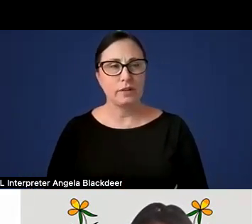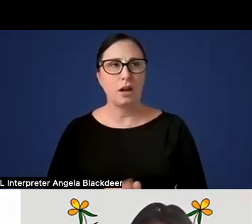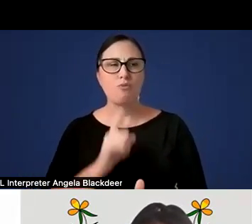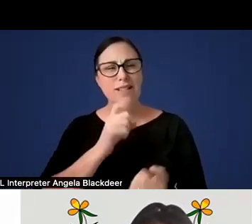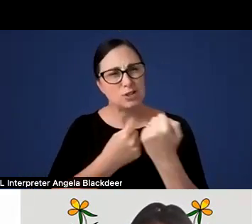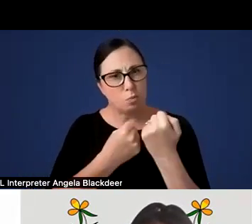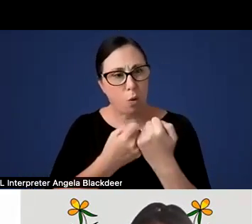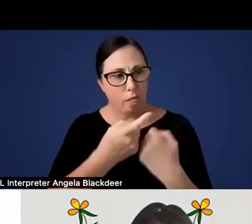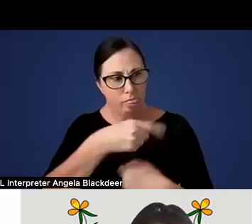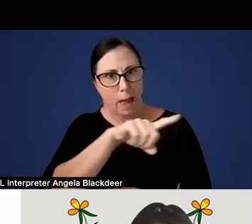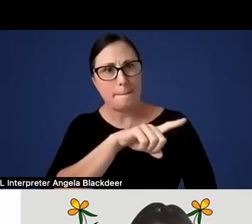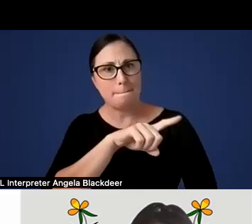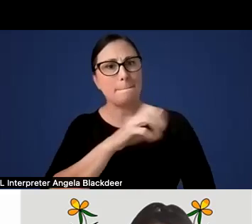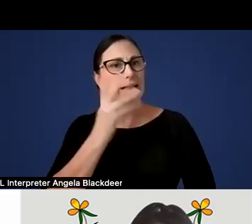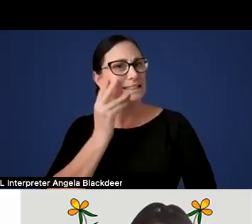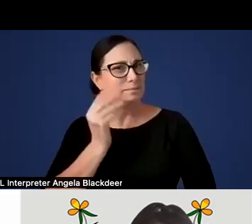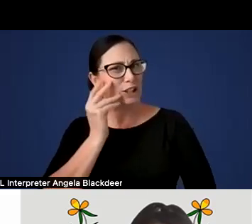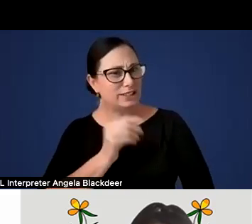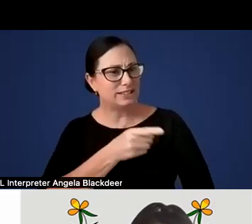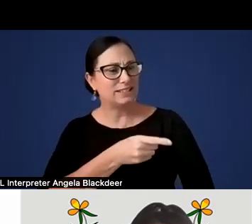this intersection of